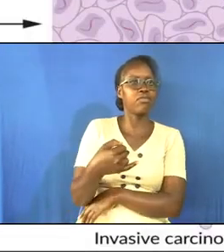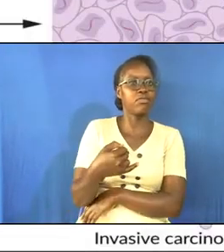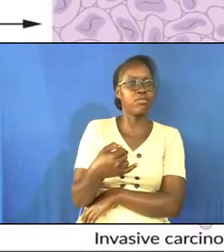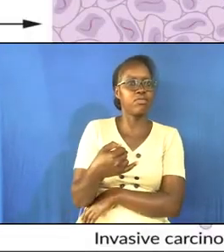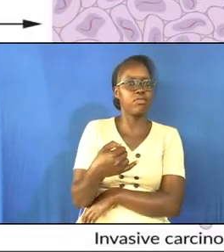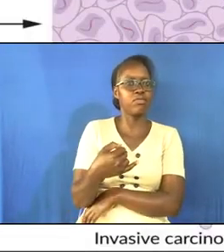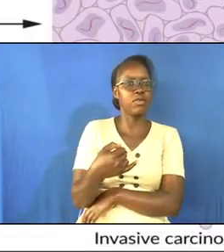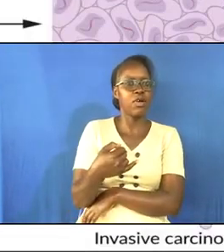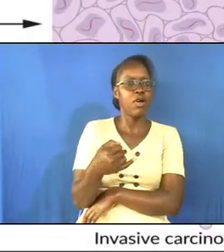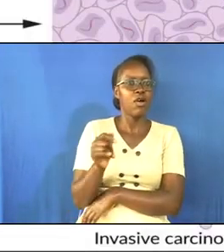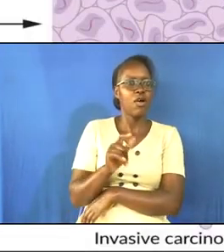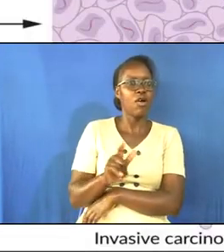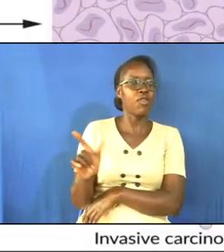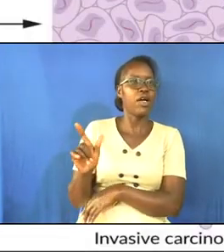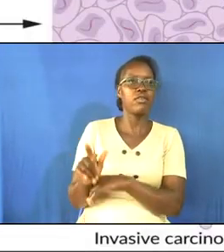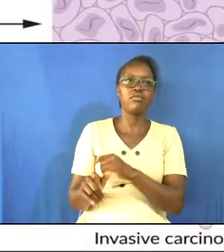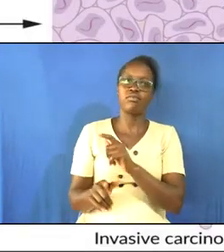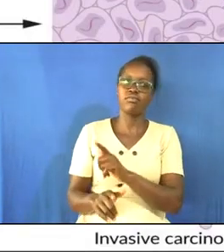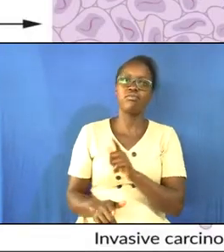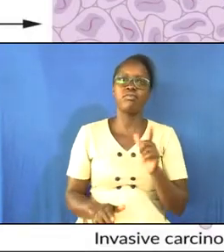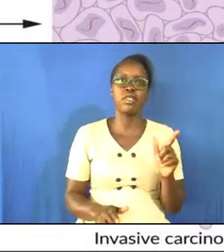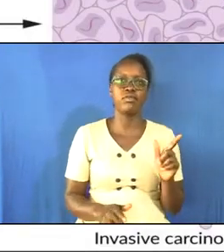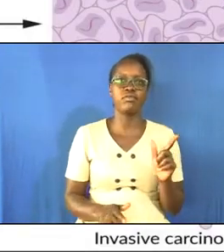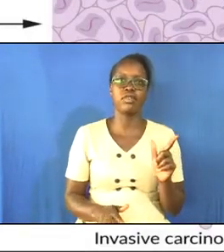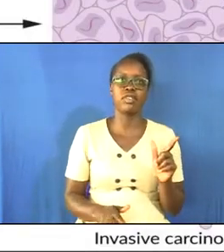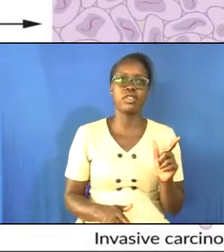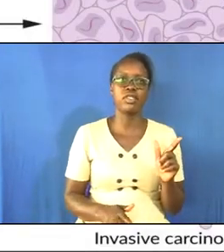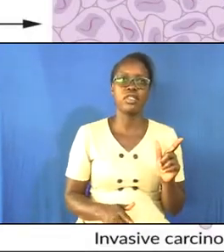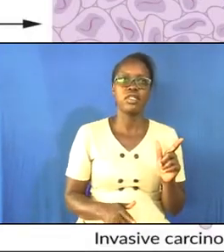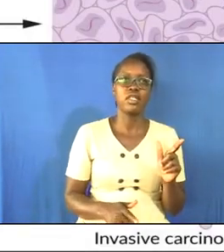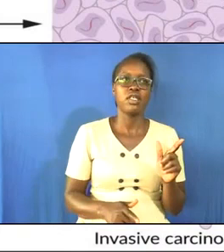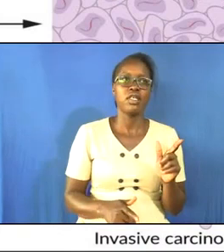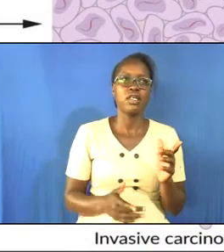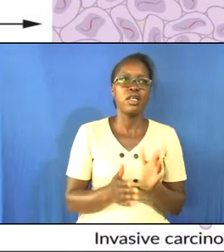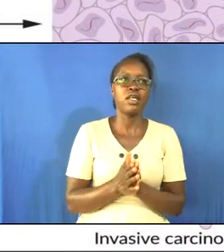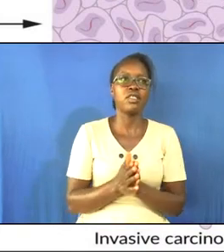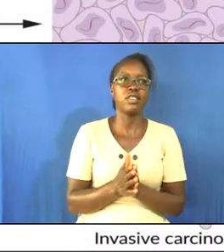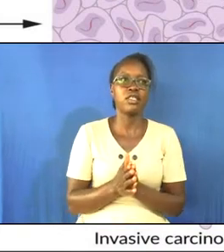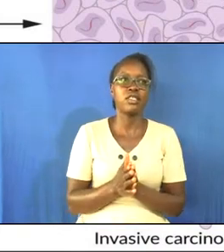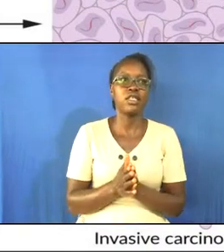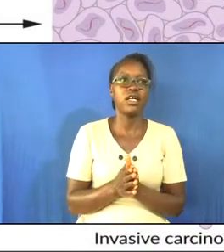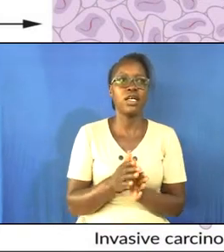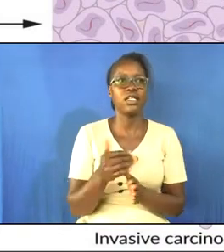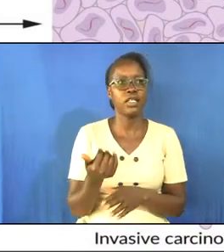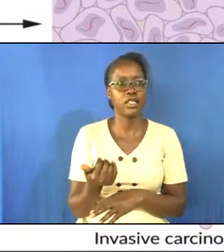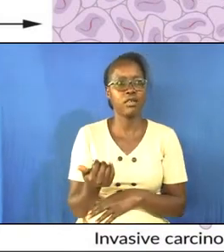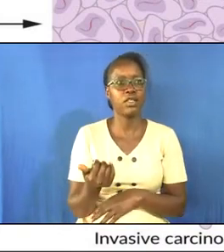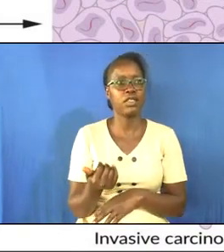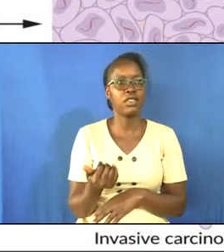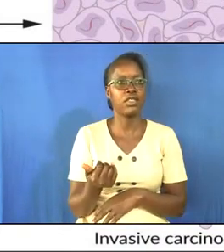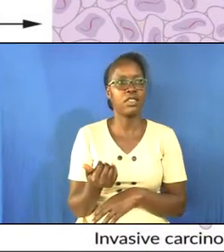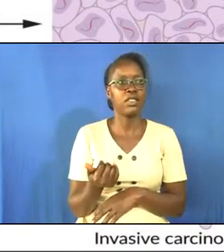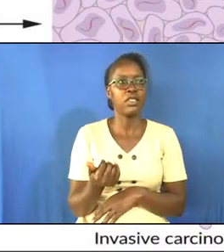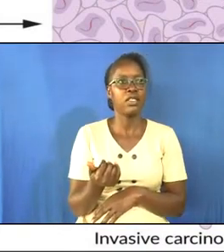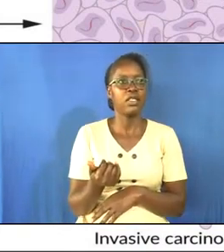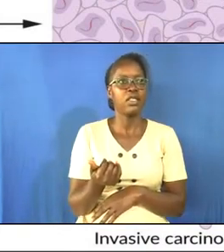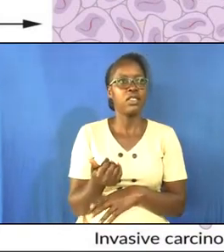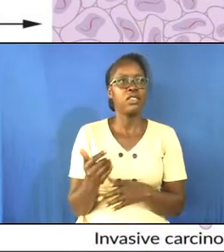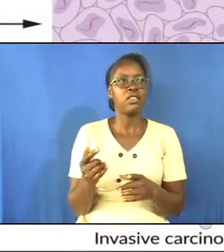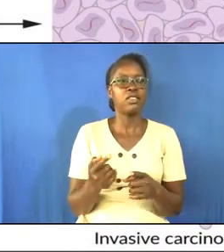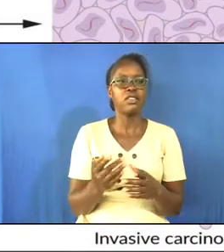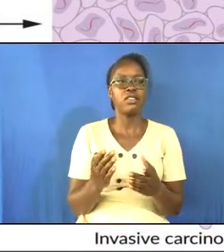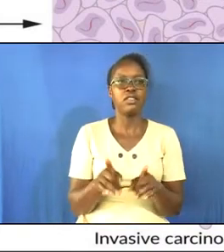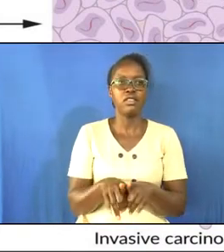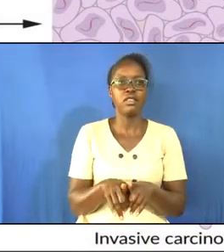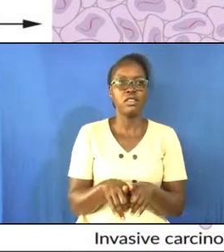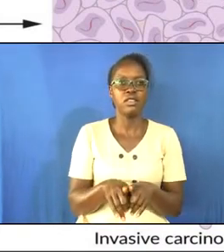the cells on the left. And as you progress towards the right, you have a full-fledged dysplastic cell, which is cancerous. The ones